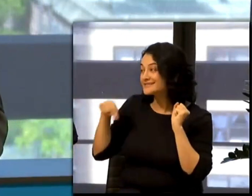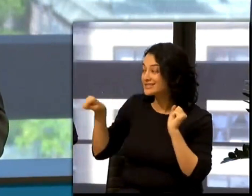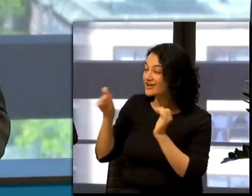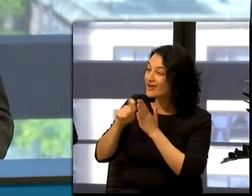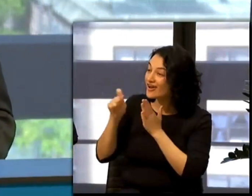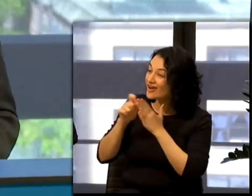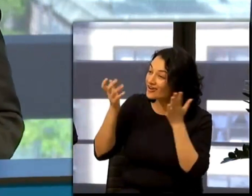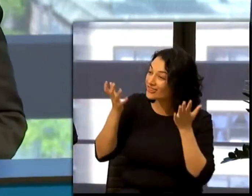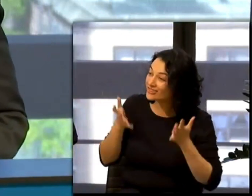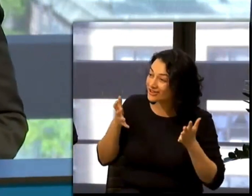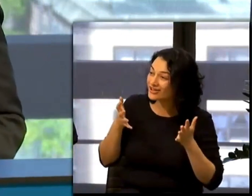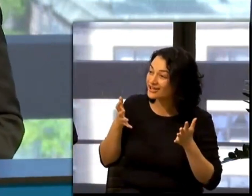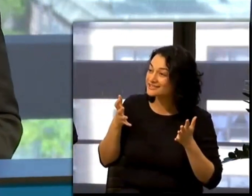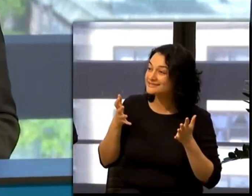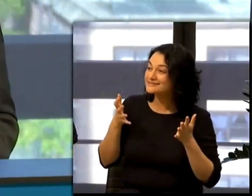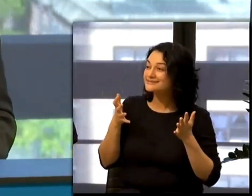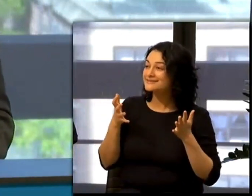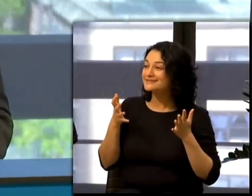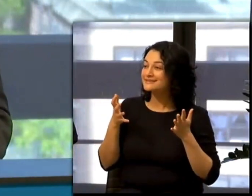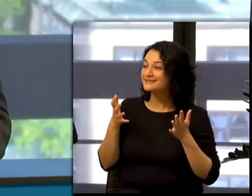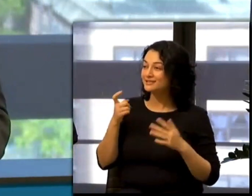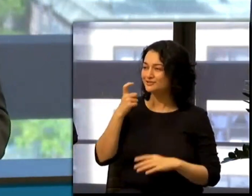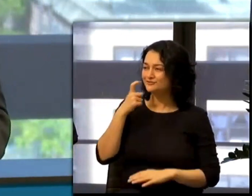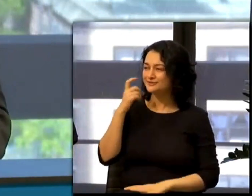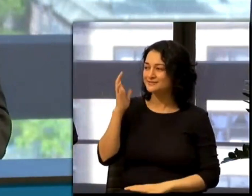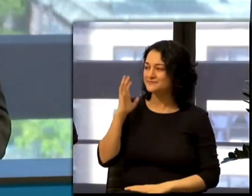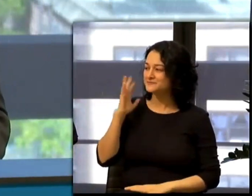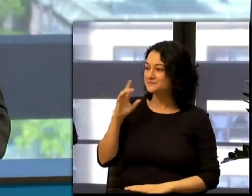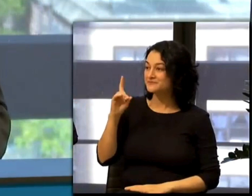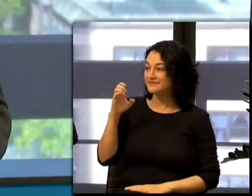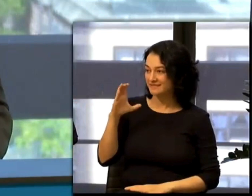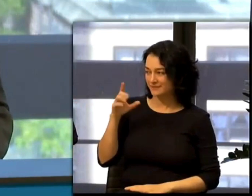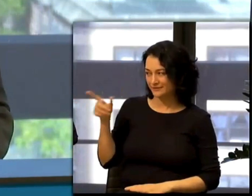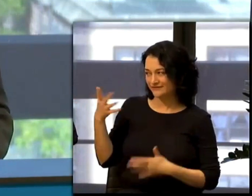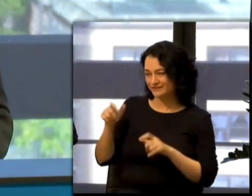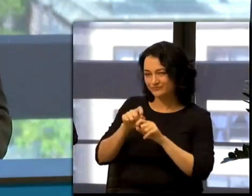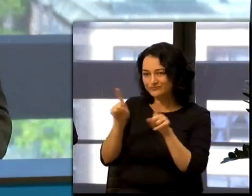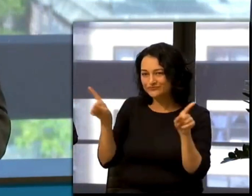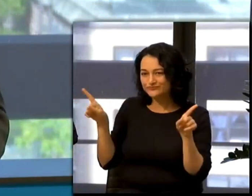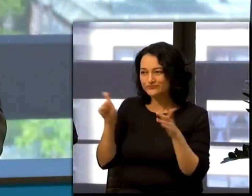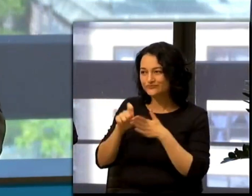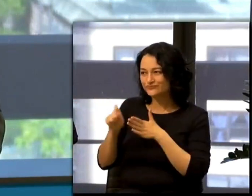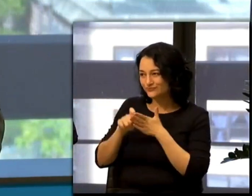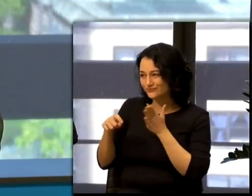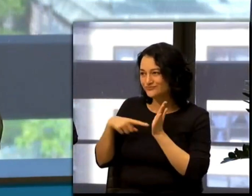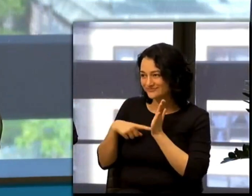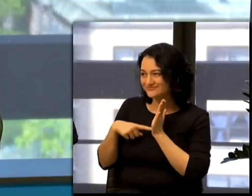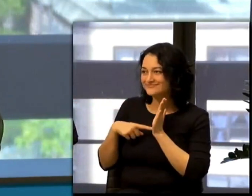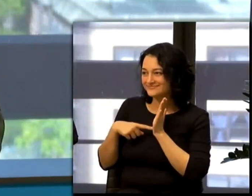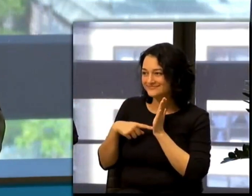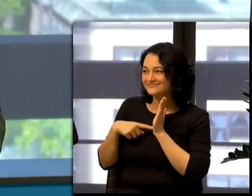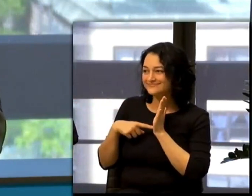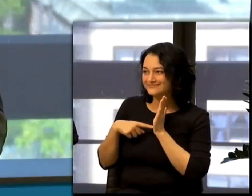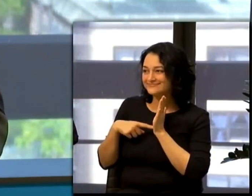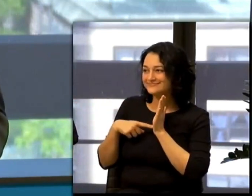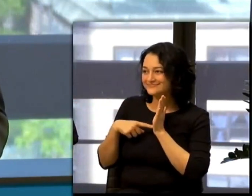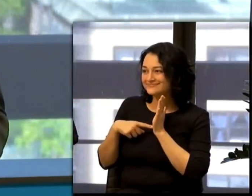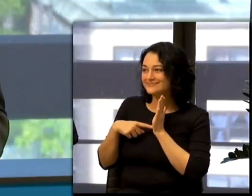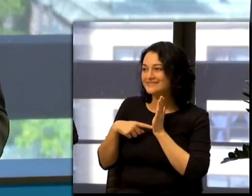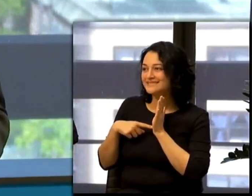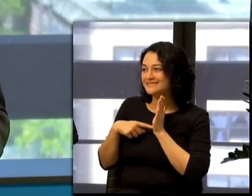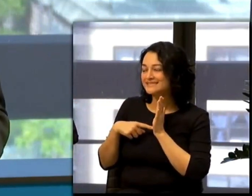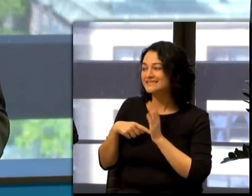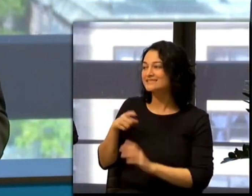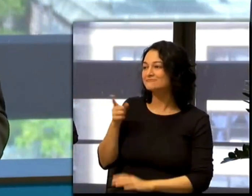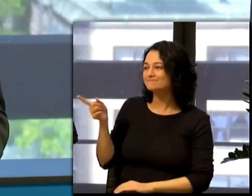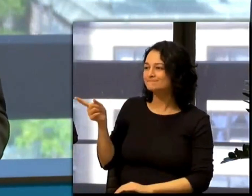issue. Each of our panelists speaks from different community and advocacy perspectives that can help deepen our understanding